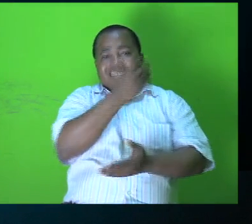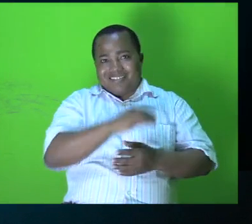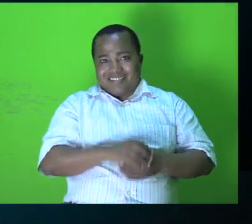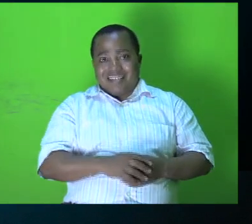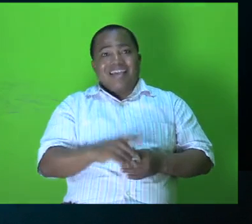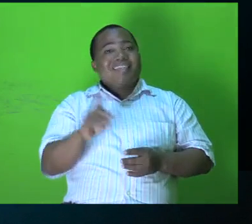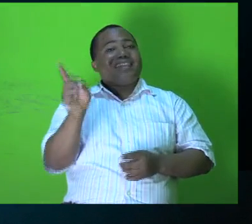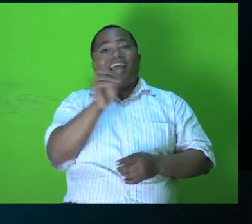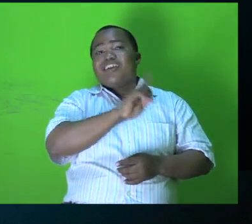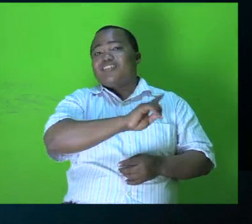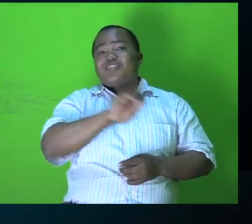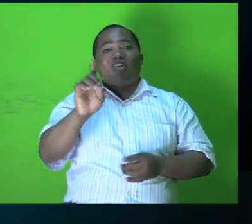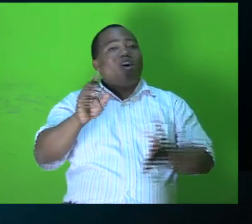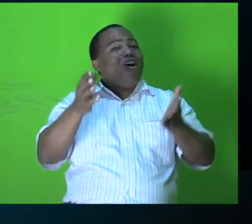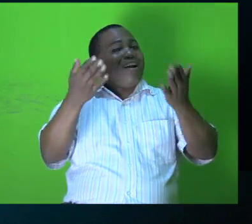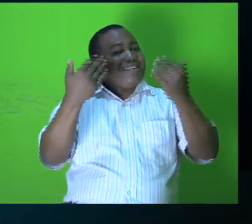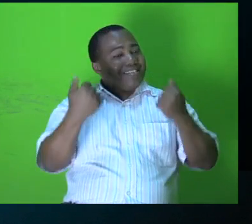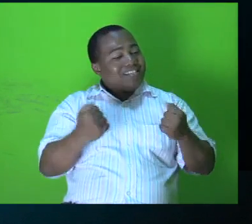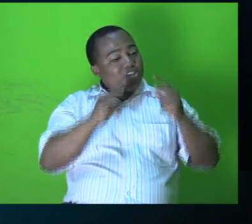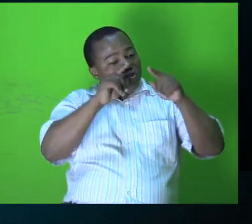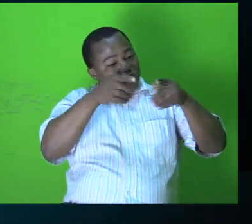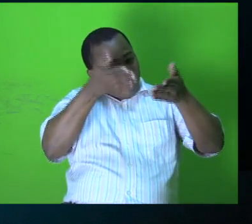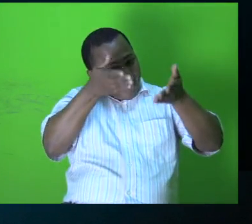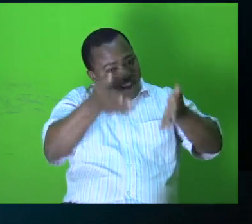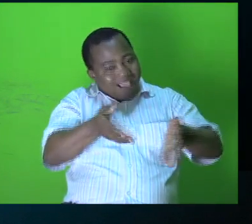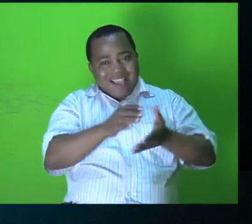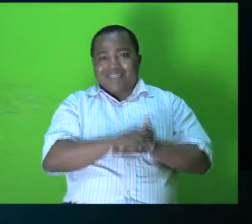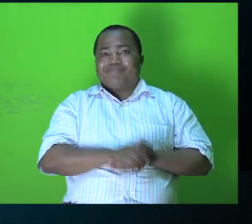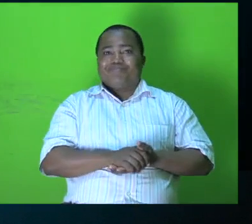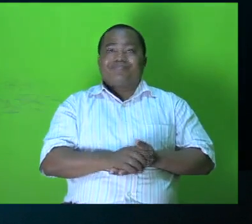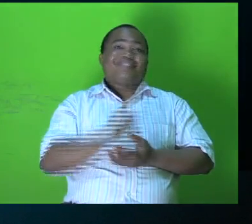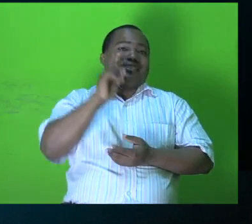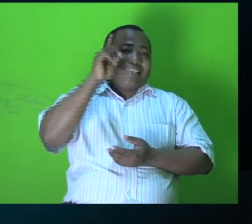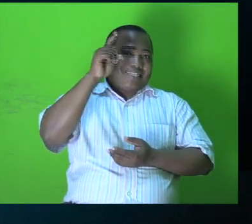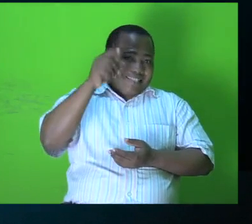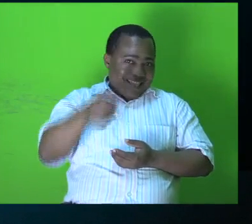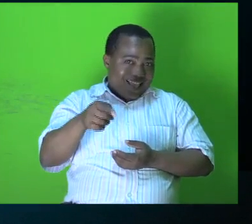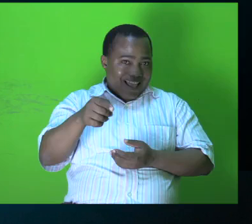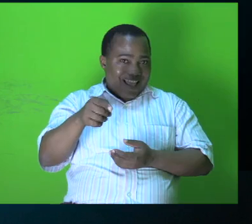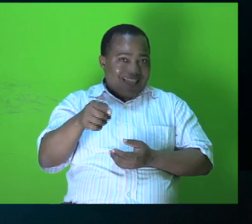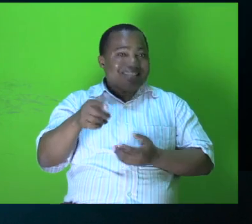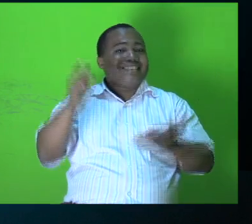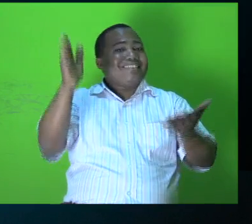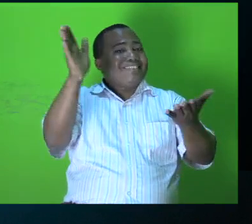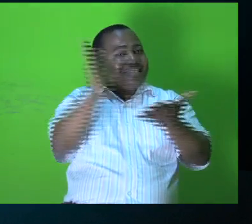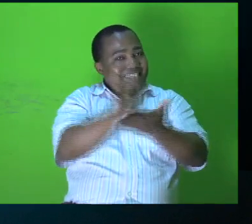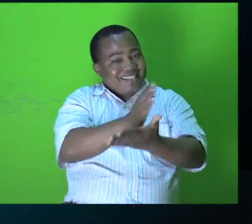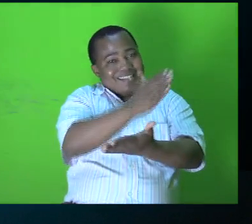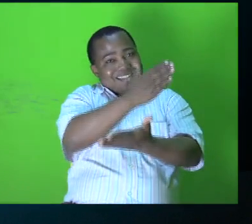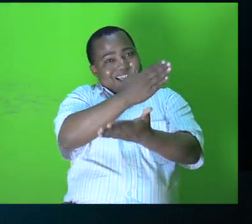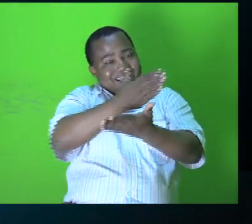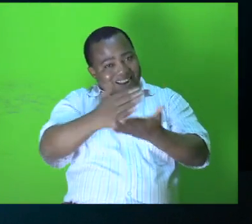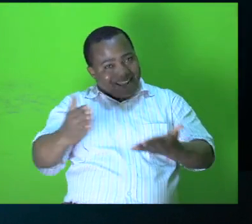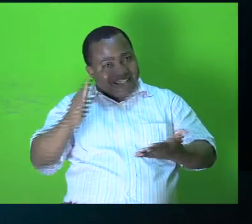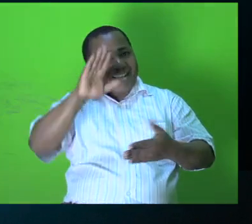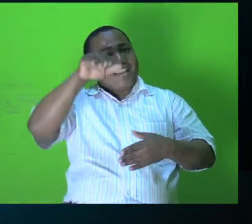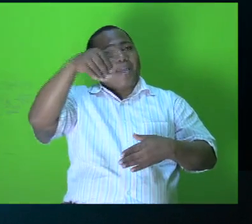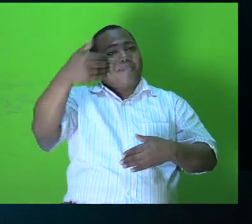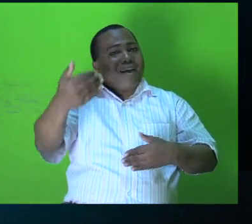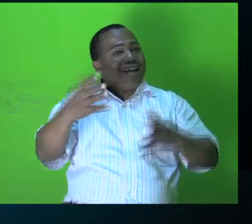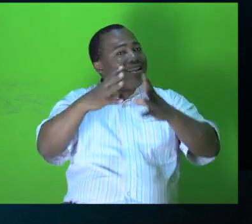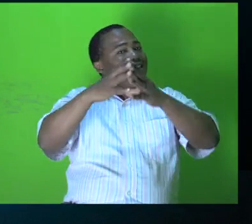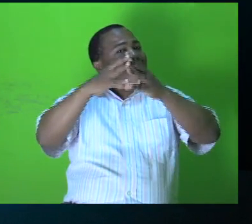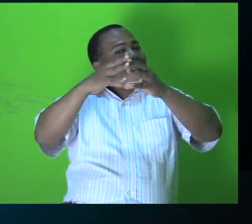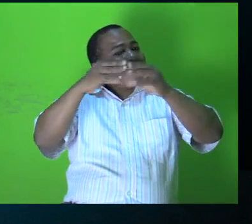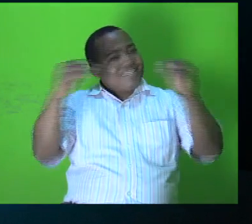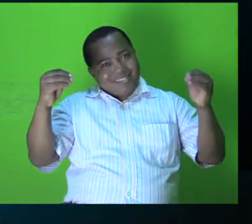no need to be here. That's why they disintegrate and disappear.